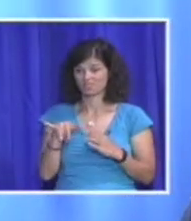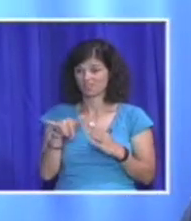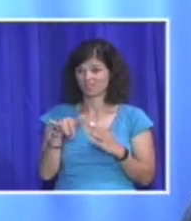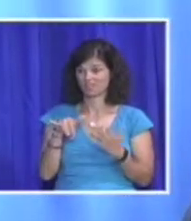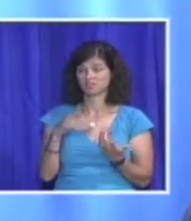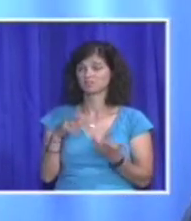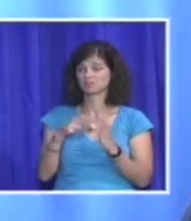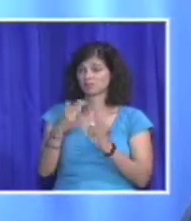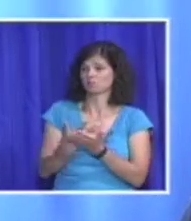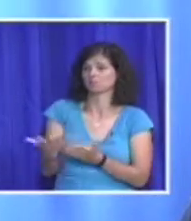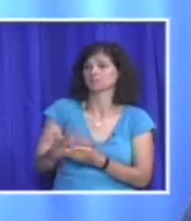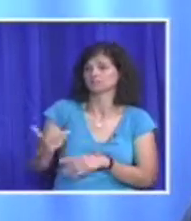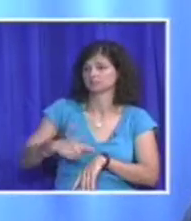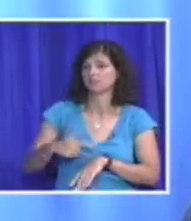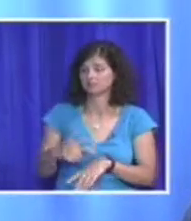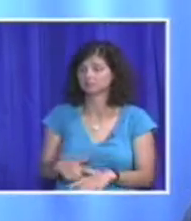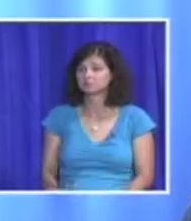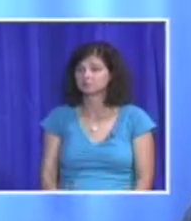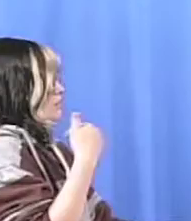wasted.